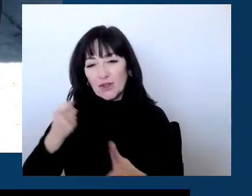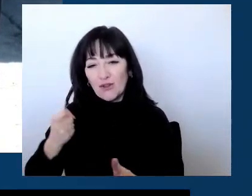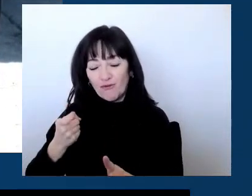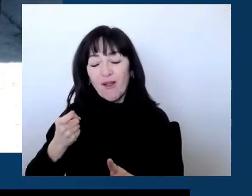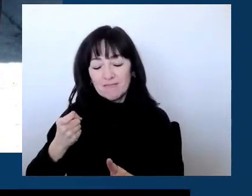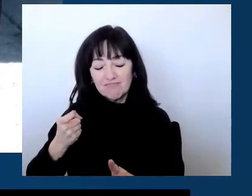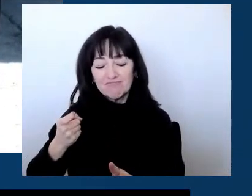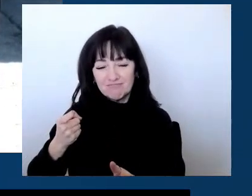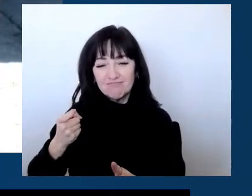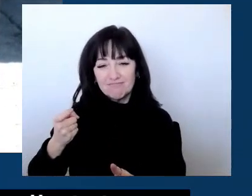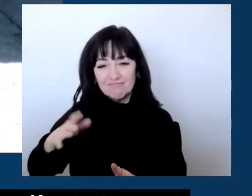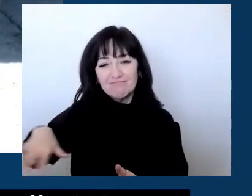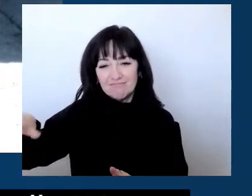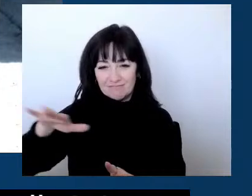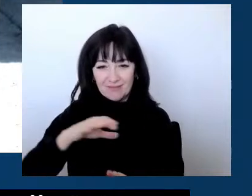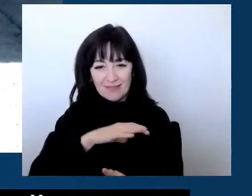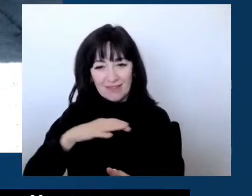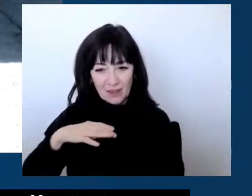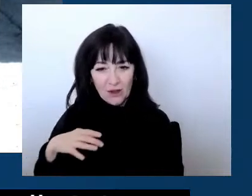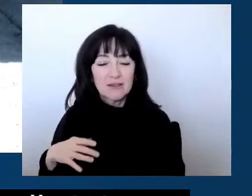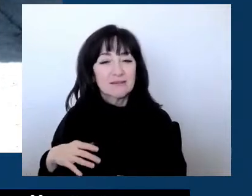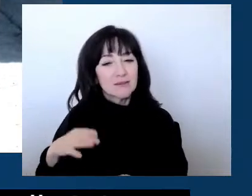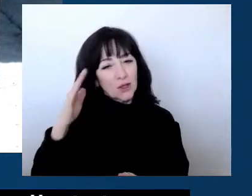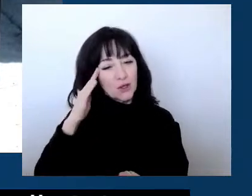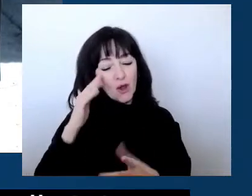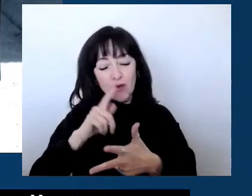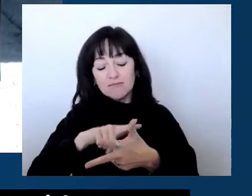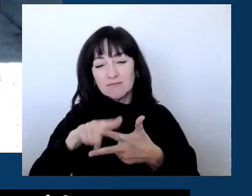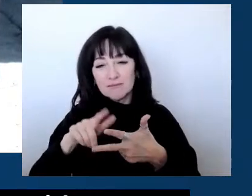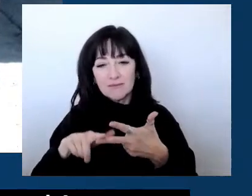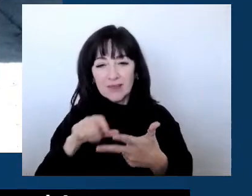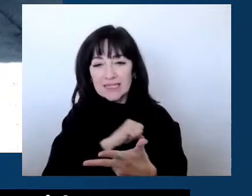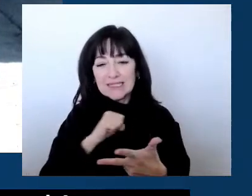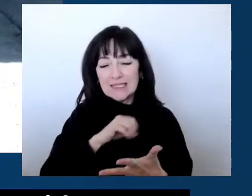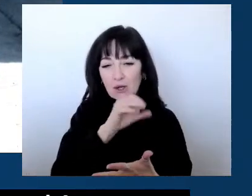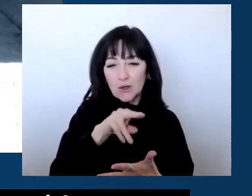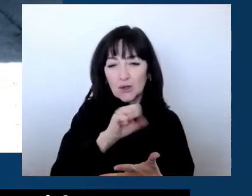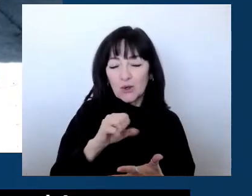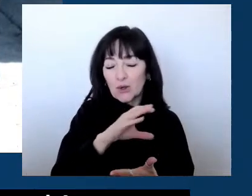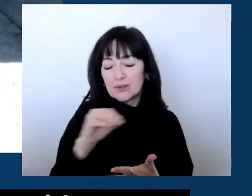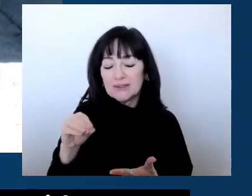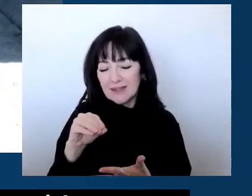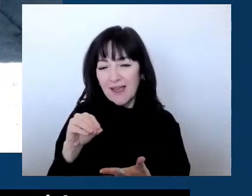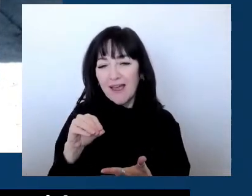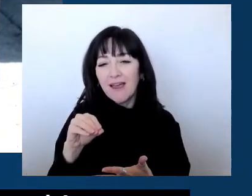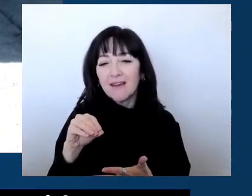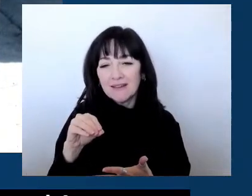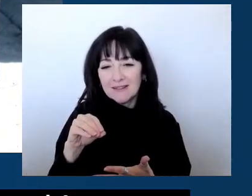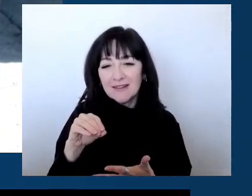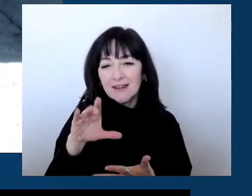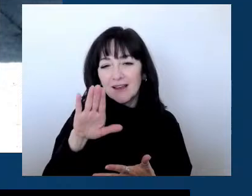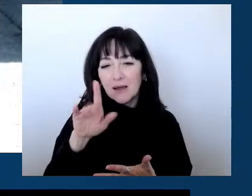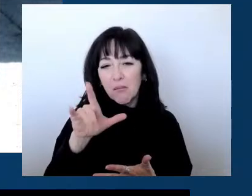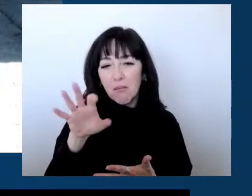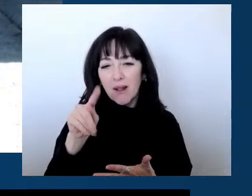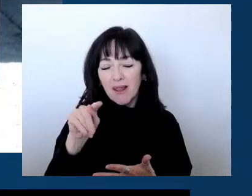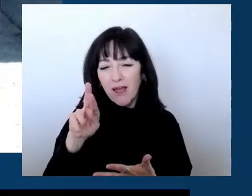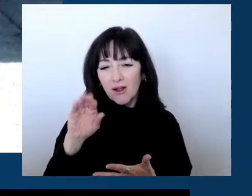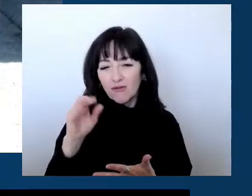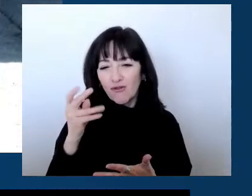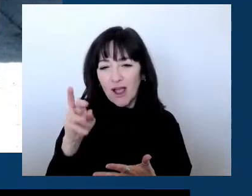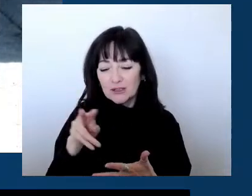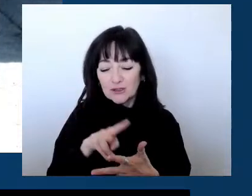And I know that Senator Coons and Congresswoman Blunt Rochester couldn't be here today, but they are constantly championing for our